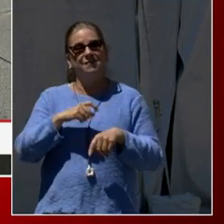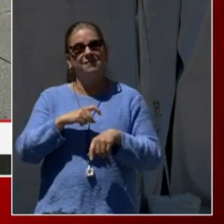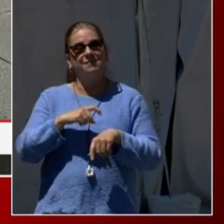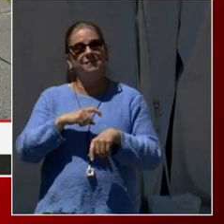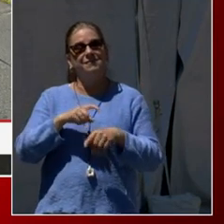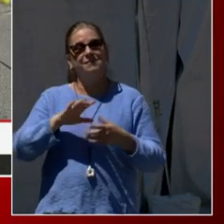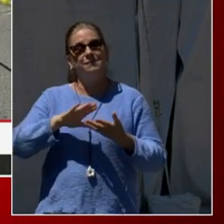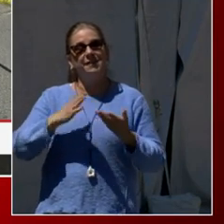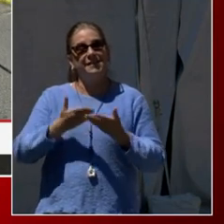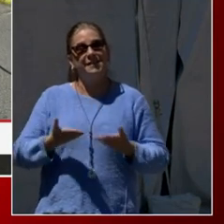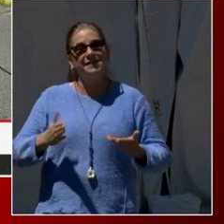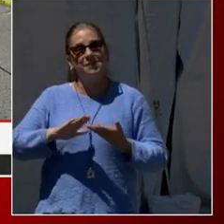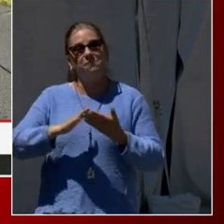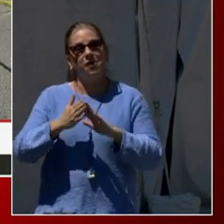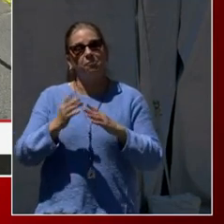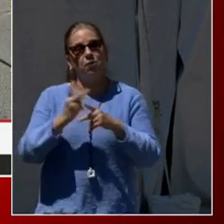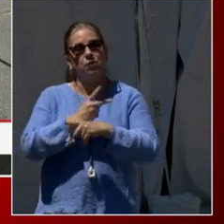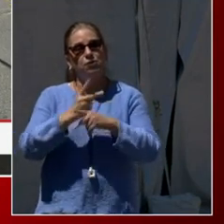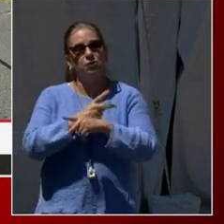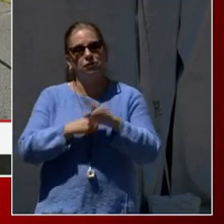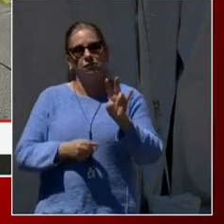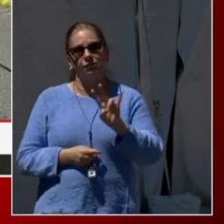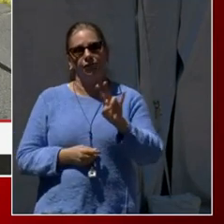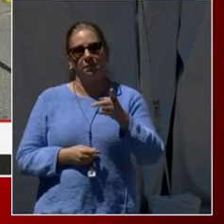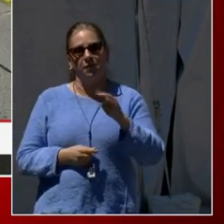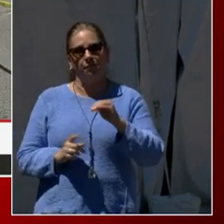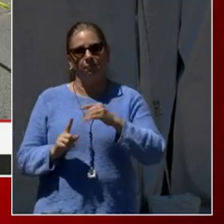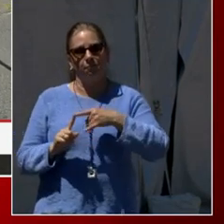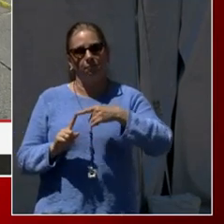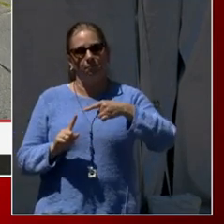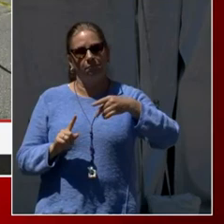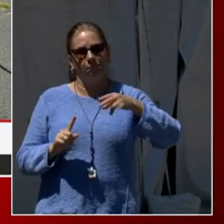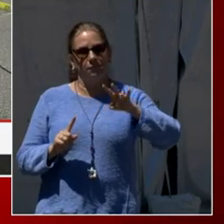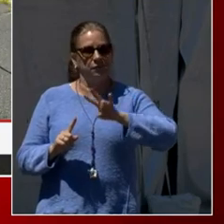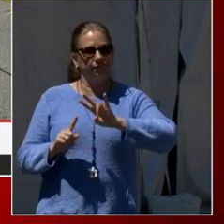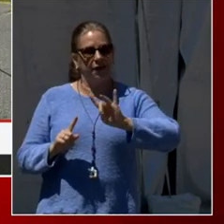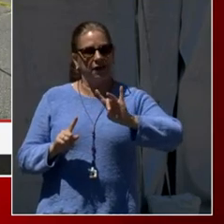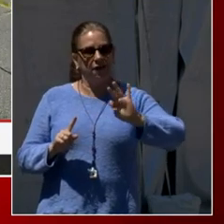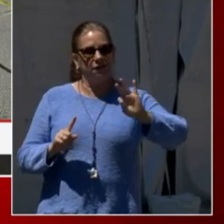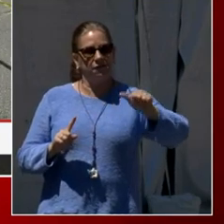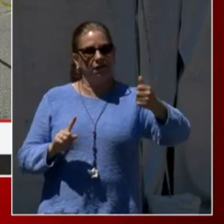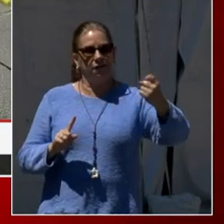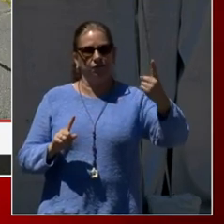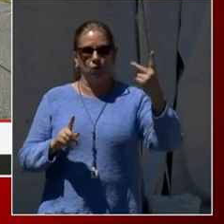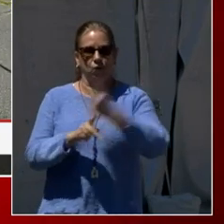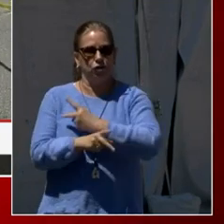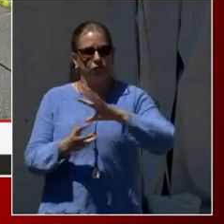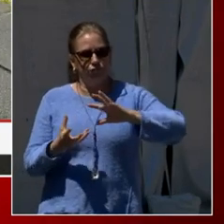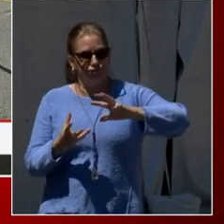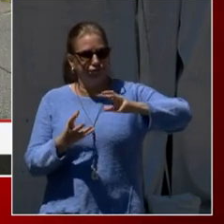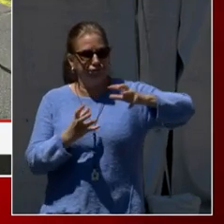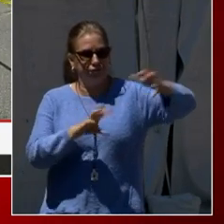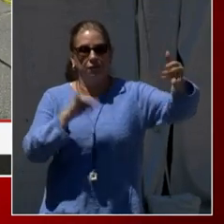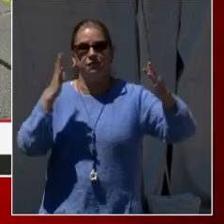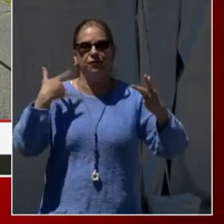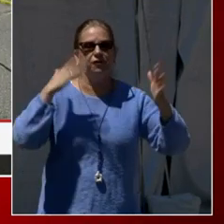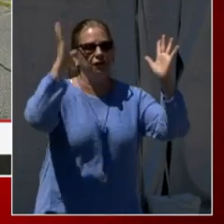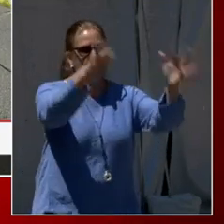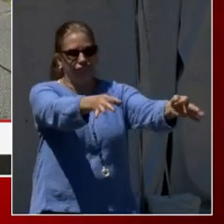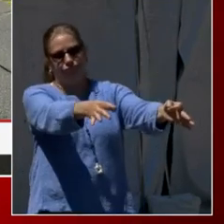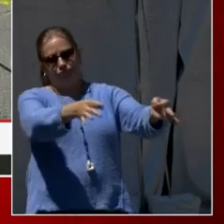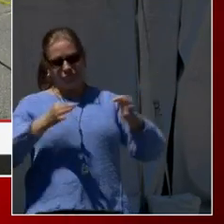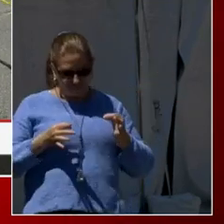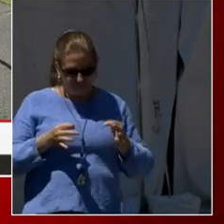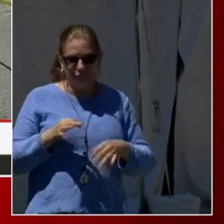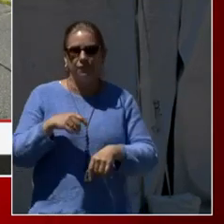give them the maximum amount of time and tools that they need, because they started noticing some activity that was